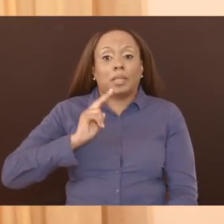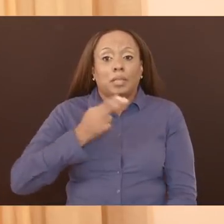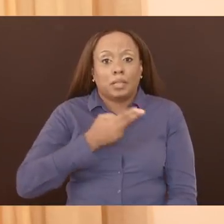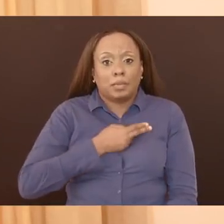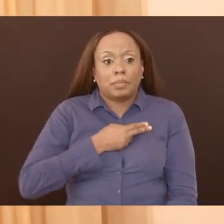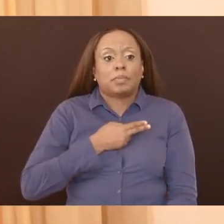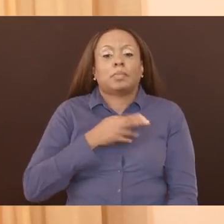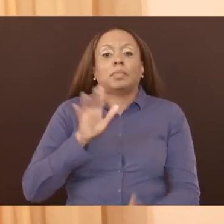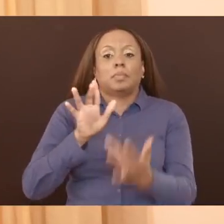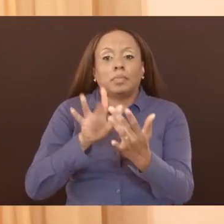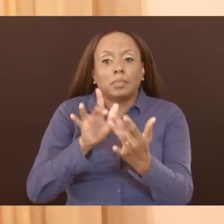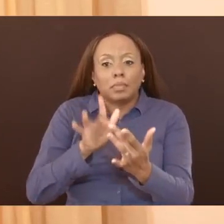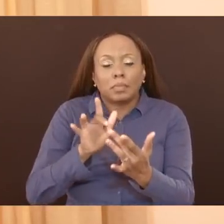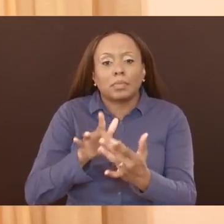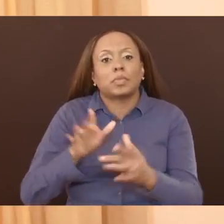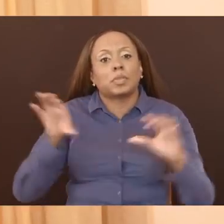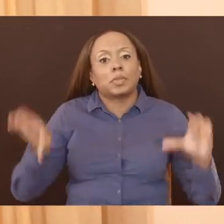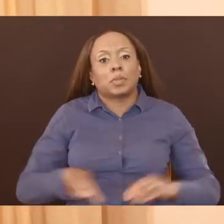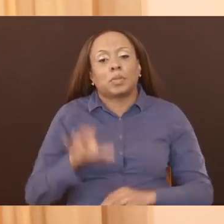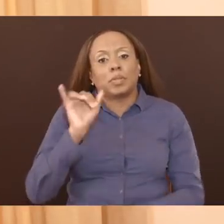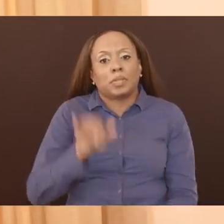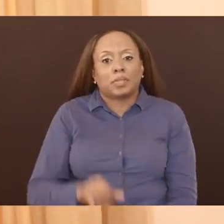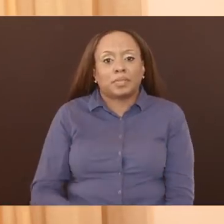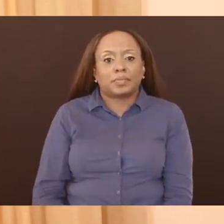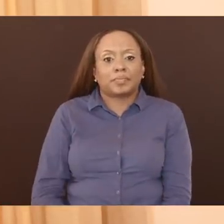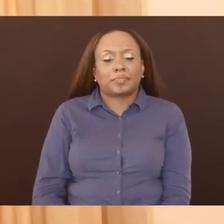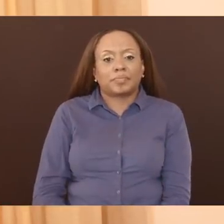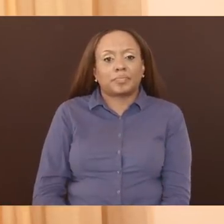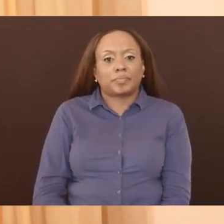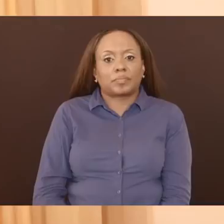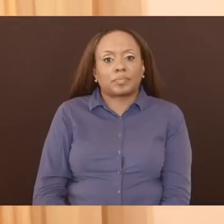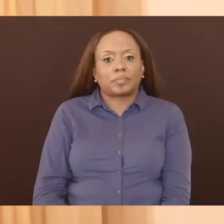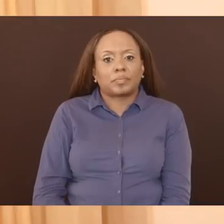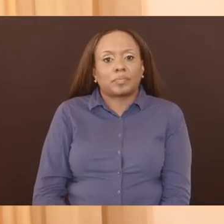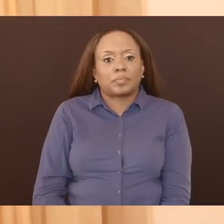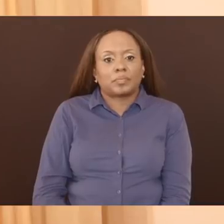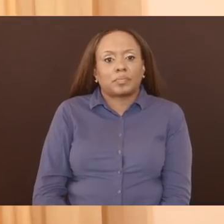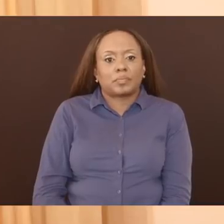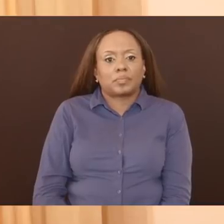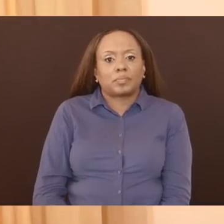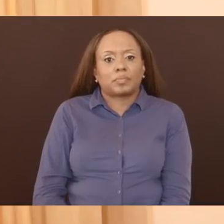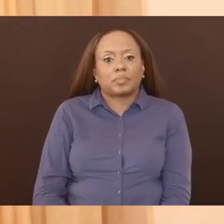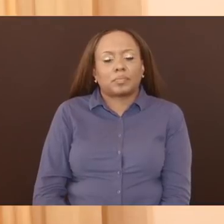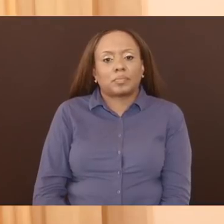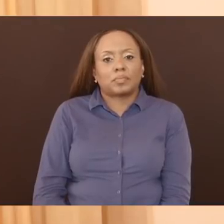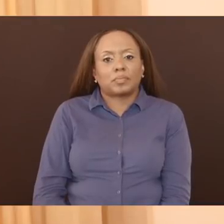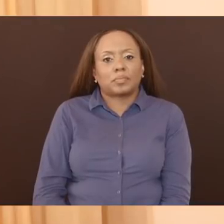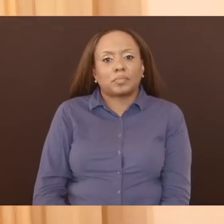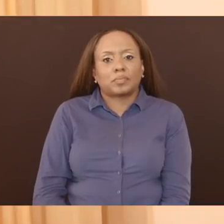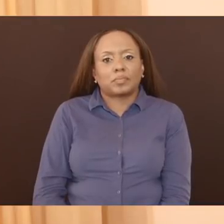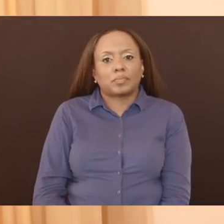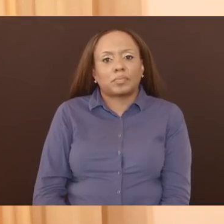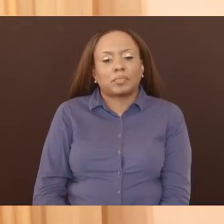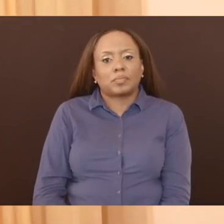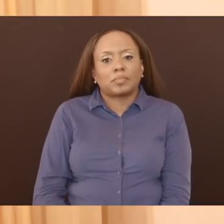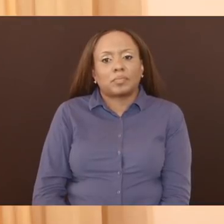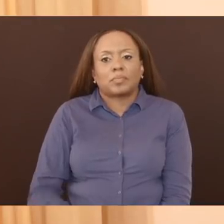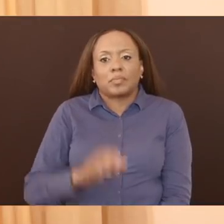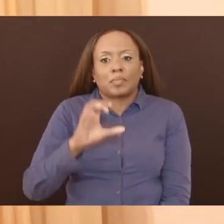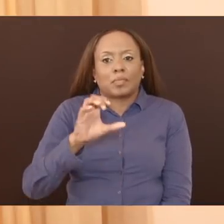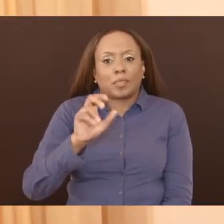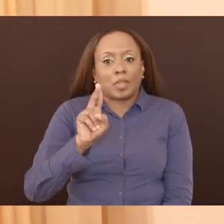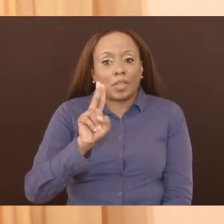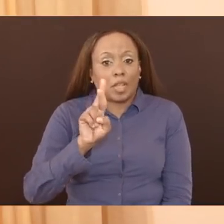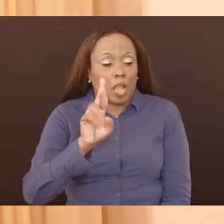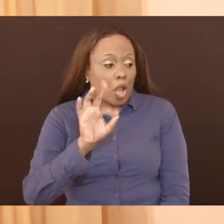reach one to be able to do that. Against that backdrop as well, As I said, the curfew time, I'm